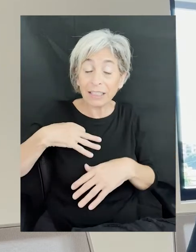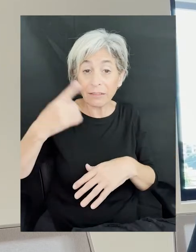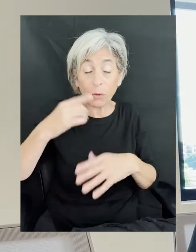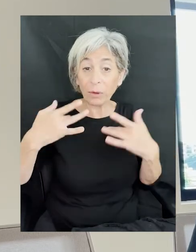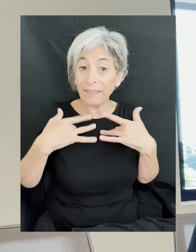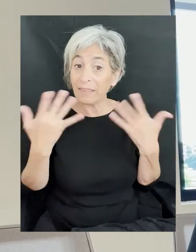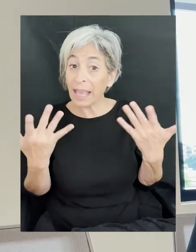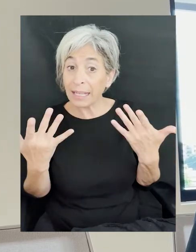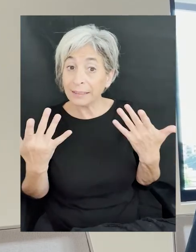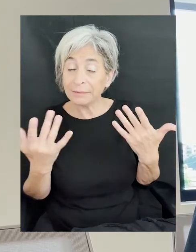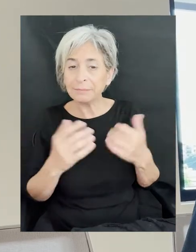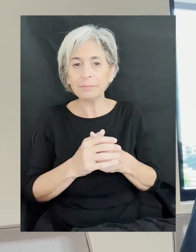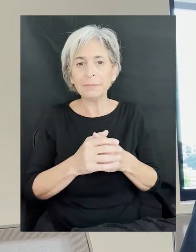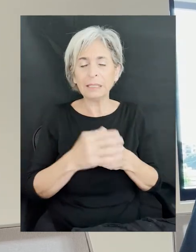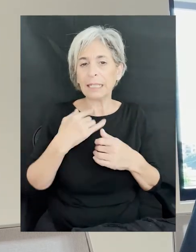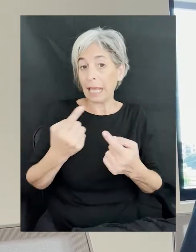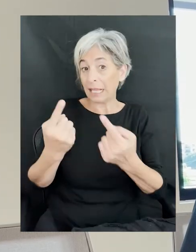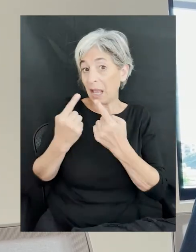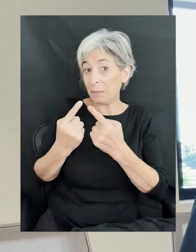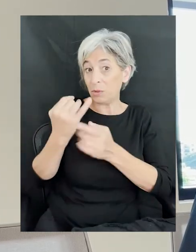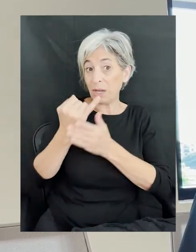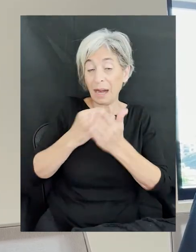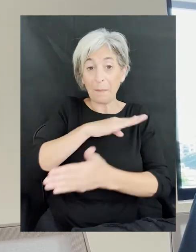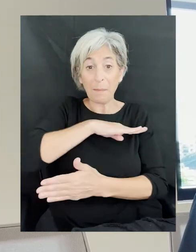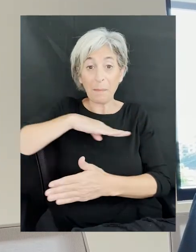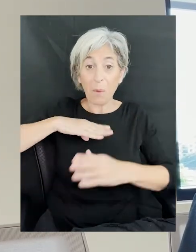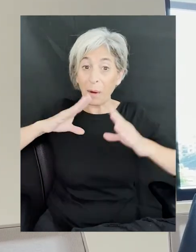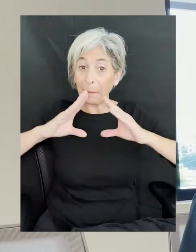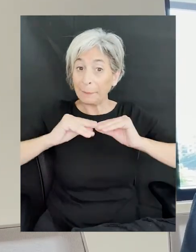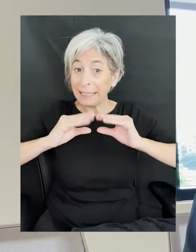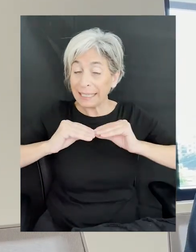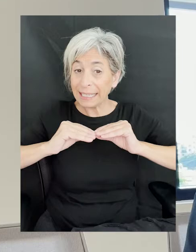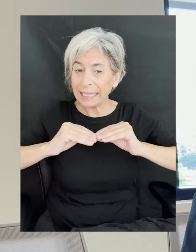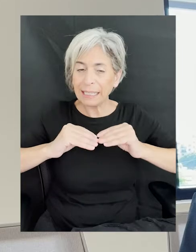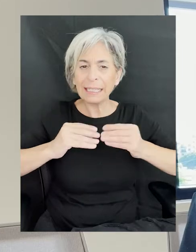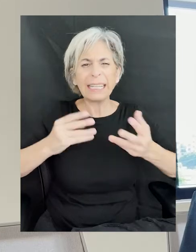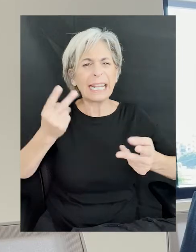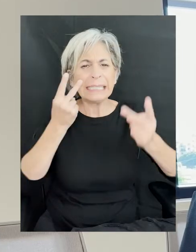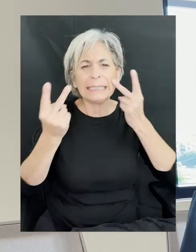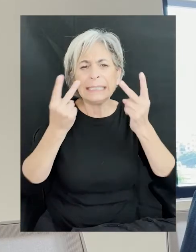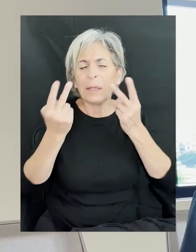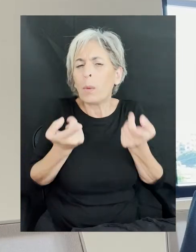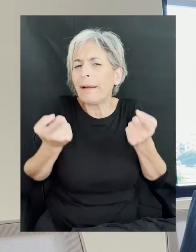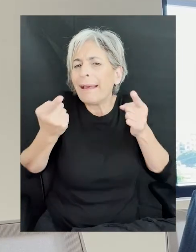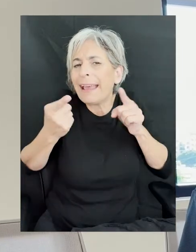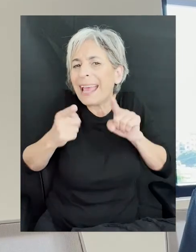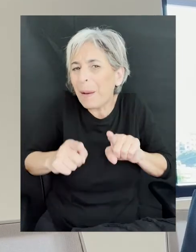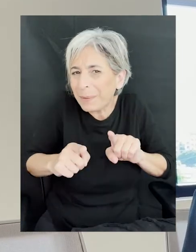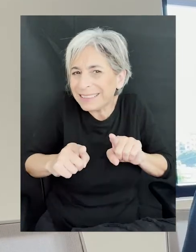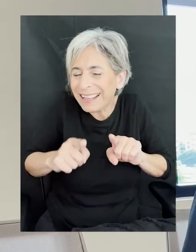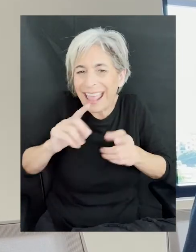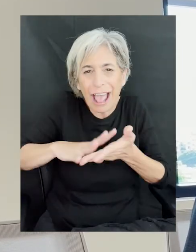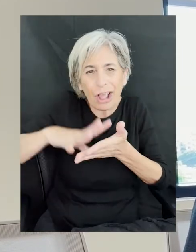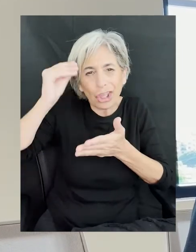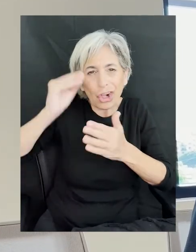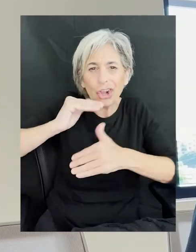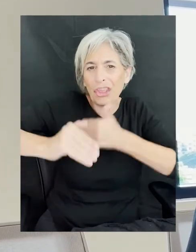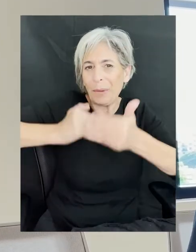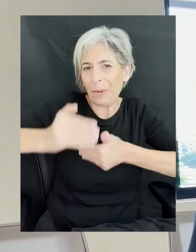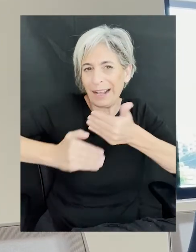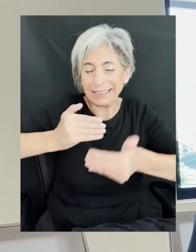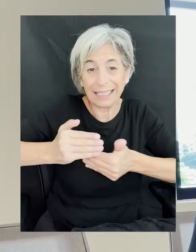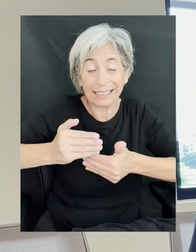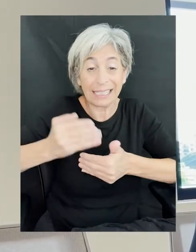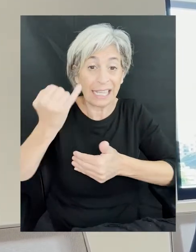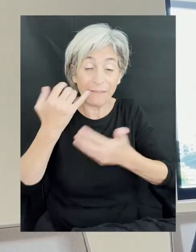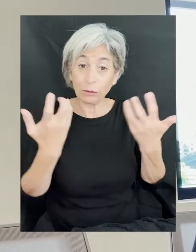for an event? Could I come to an arts board meeting? Can I kind of see what happens and learn that process and then